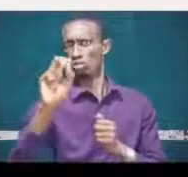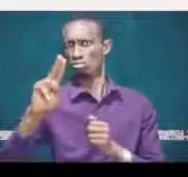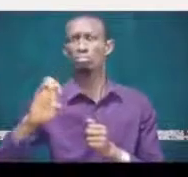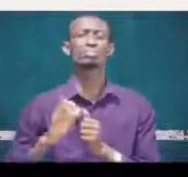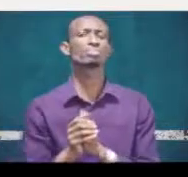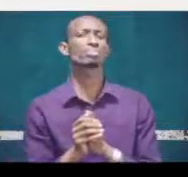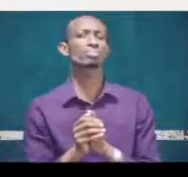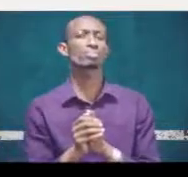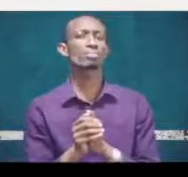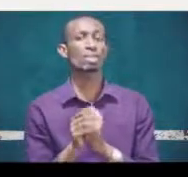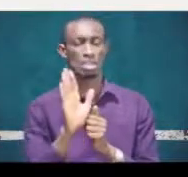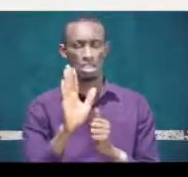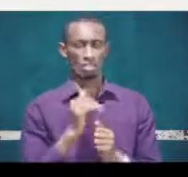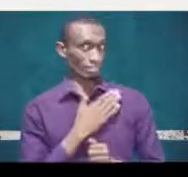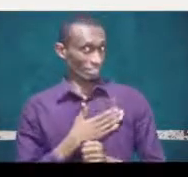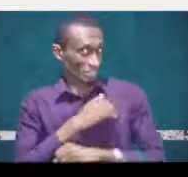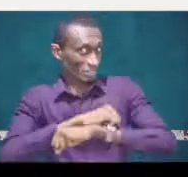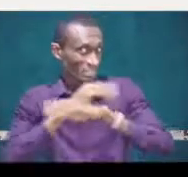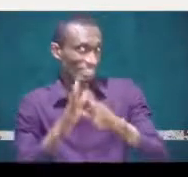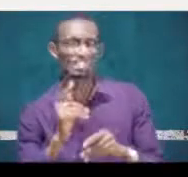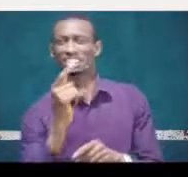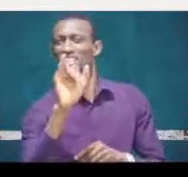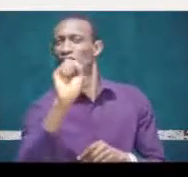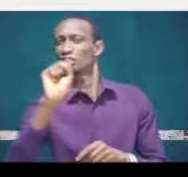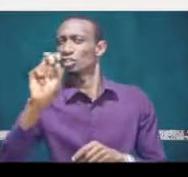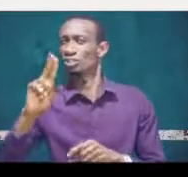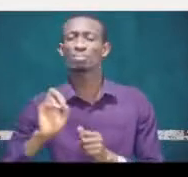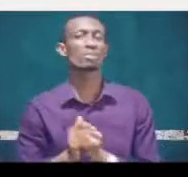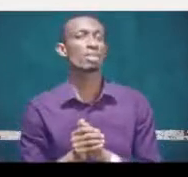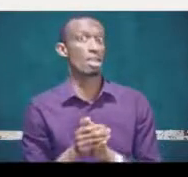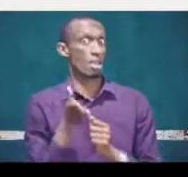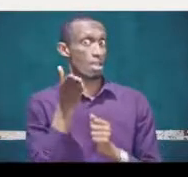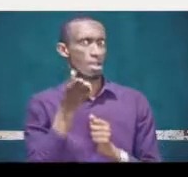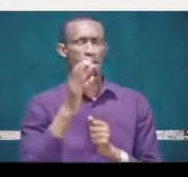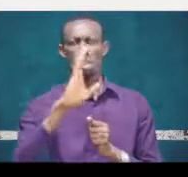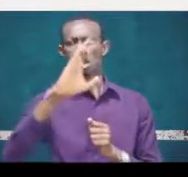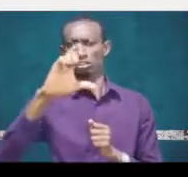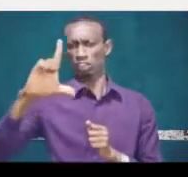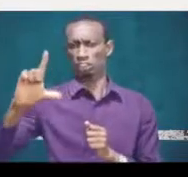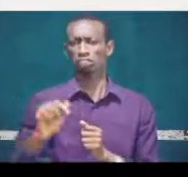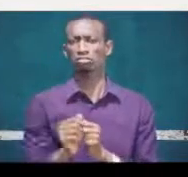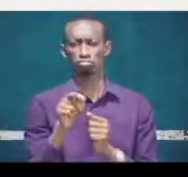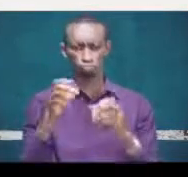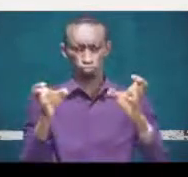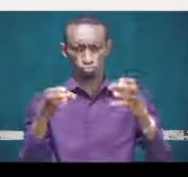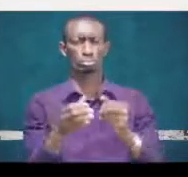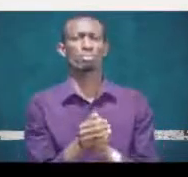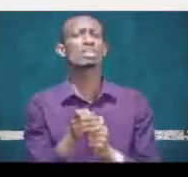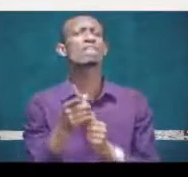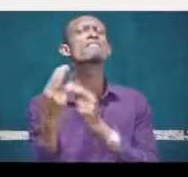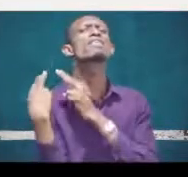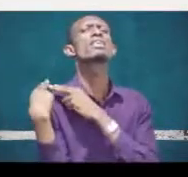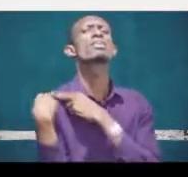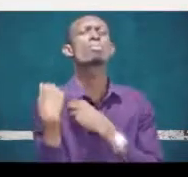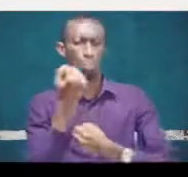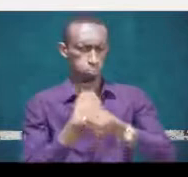are composed of cells which are similar in structure and are specialized to perform specific functions in